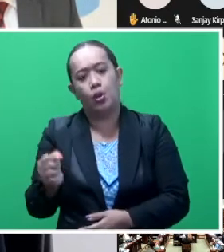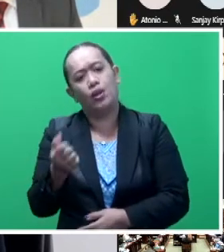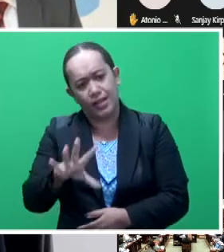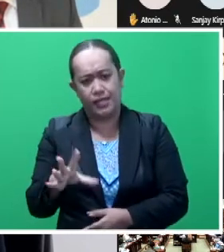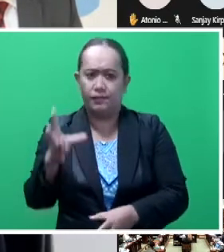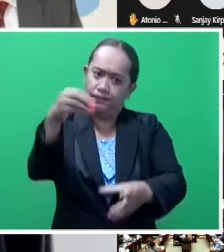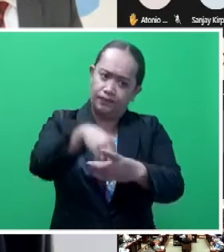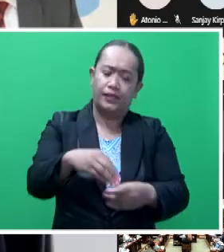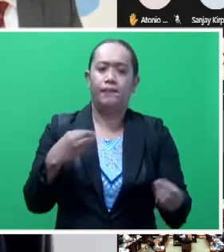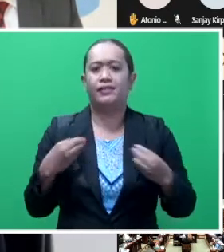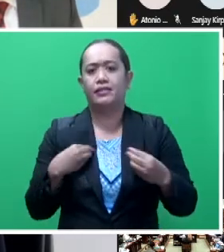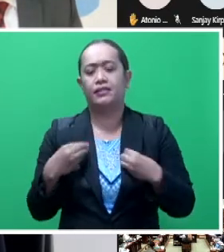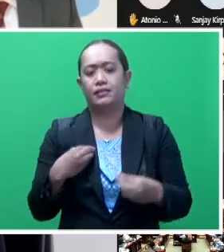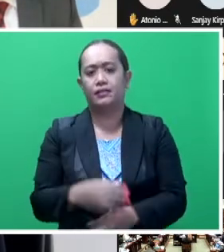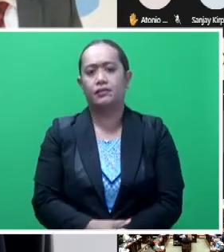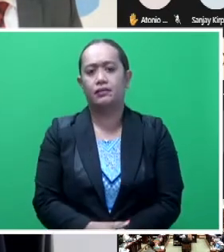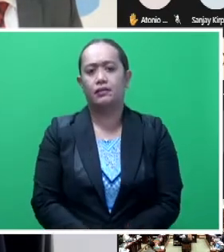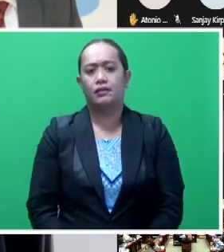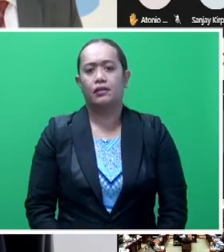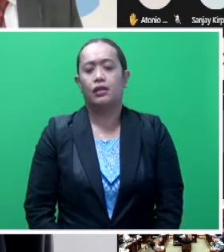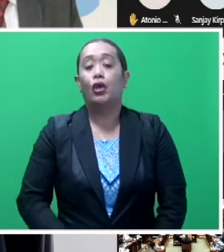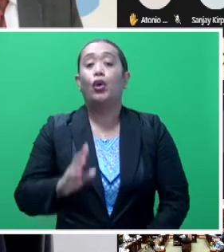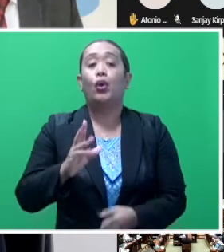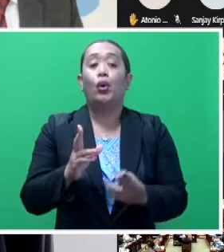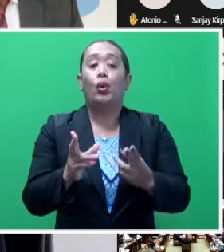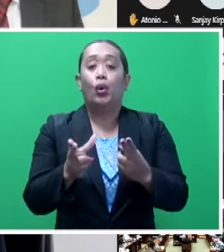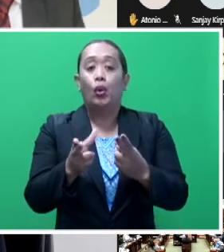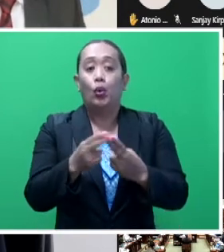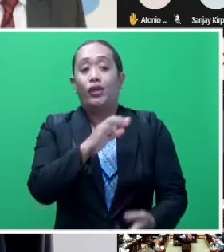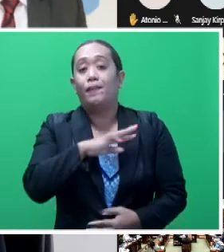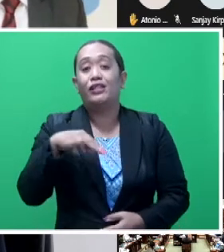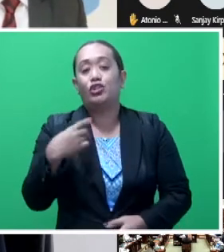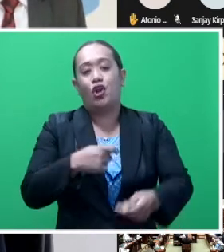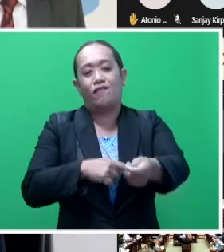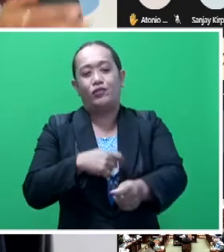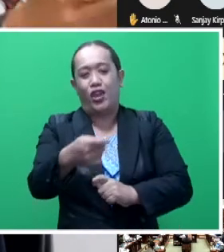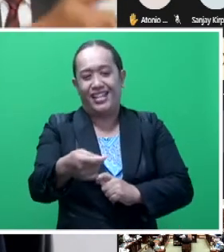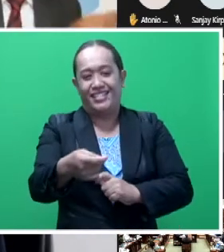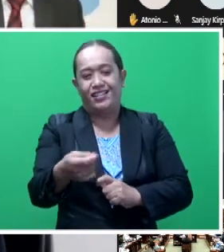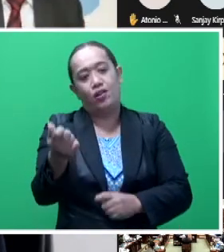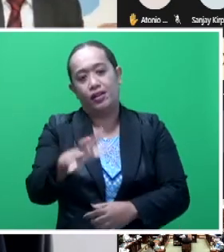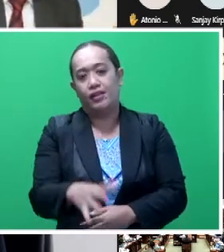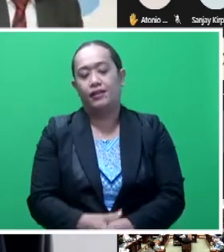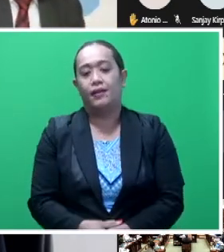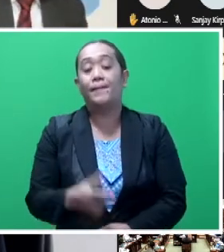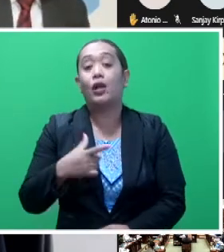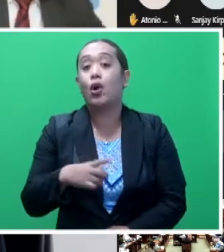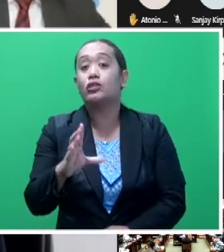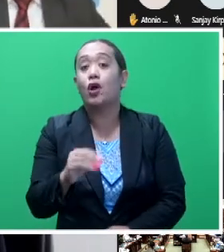And with Ministry of Trade in terms of businesses in the new normal. Because of